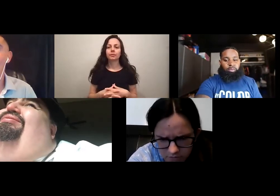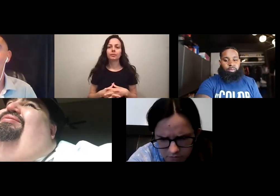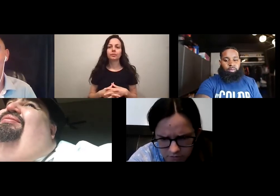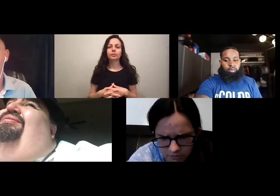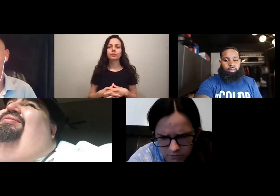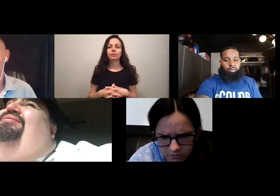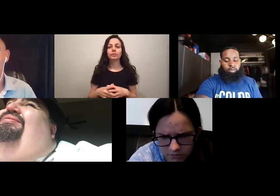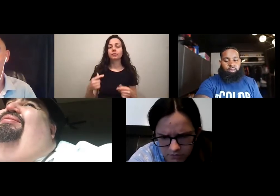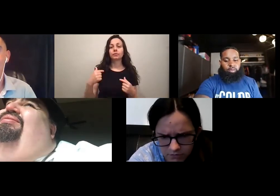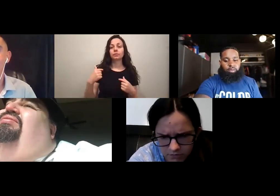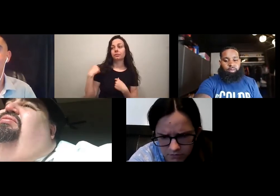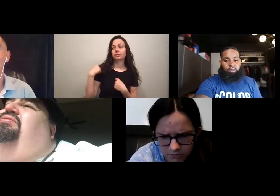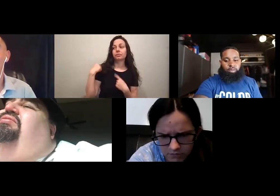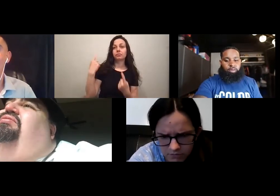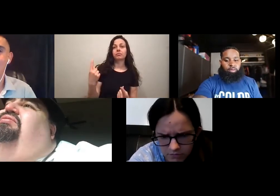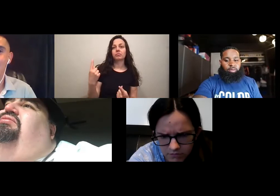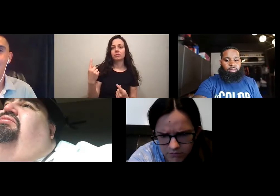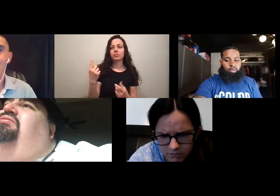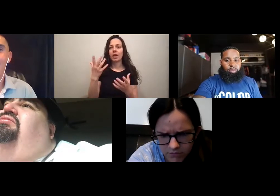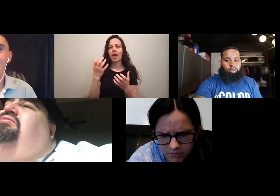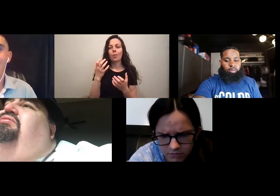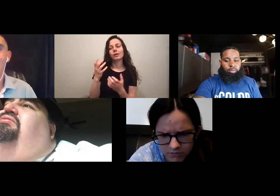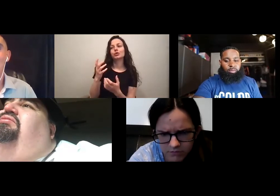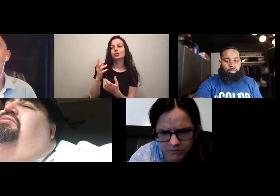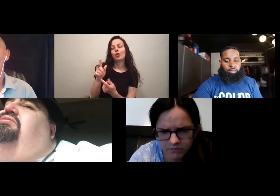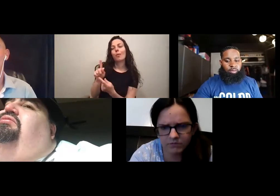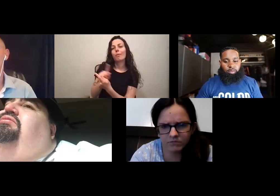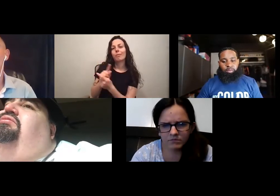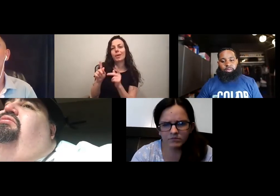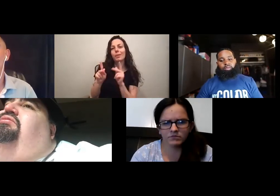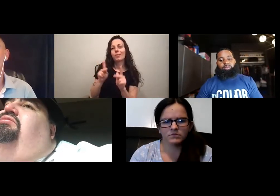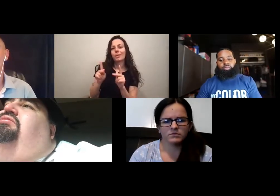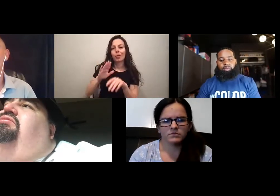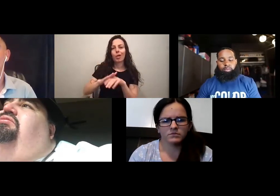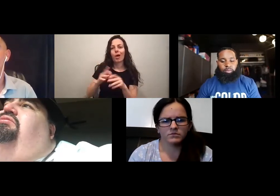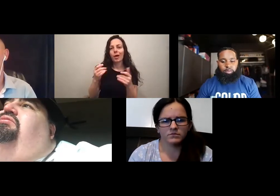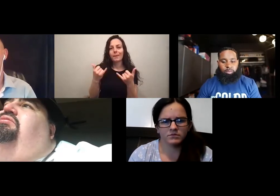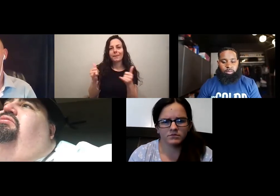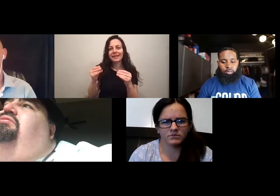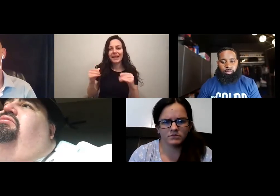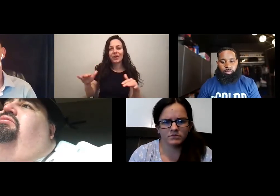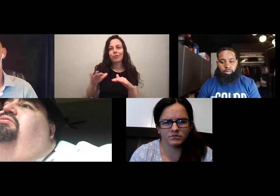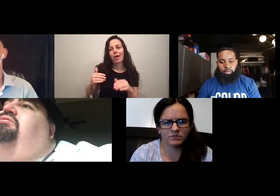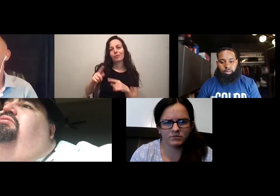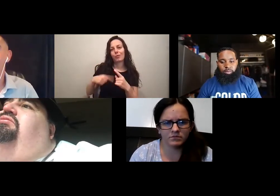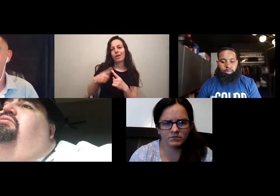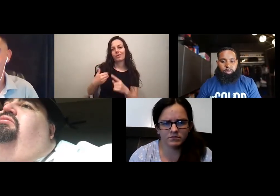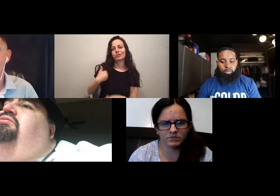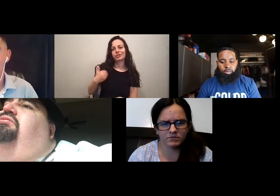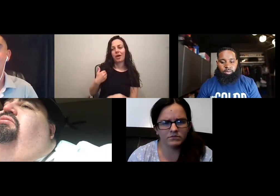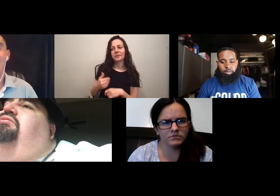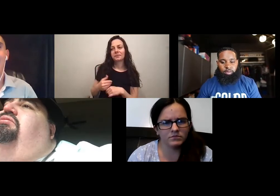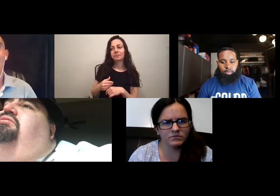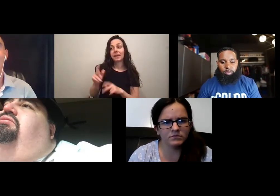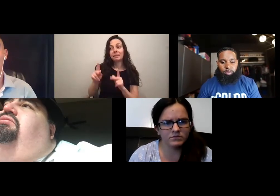I always wanted to meet everybody on the playground, and people were always a little bit nervous to come and say hi to